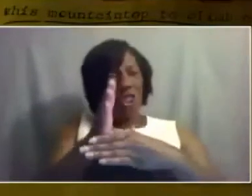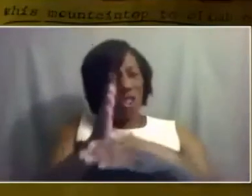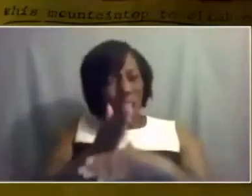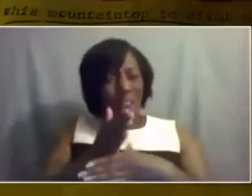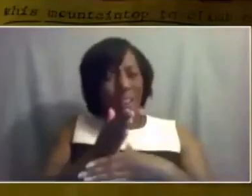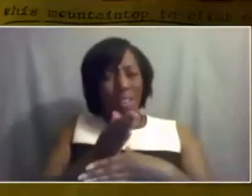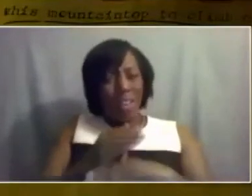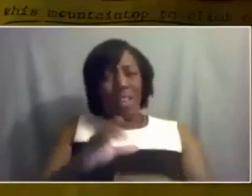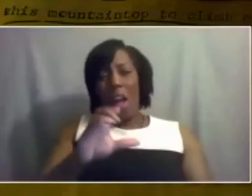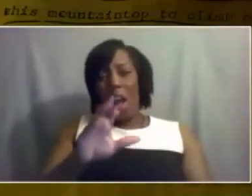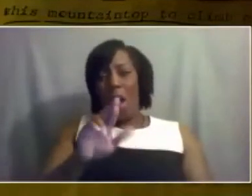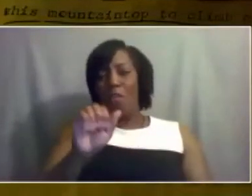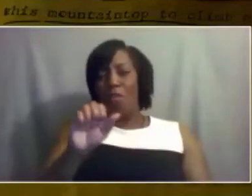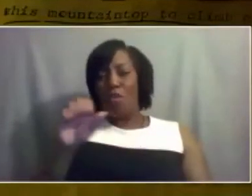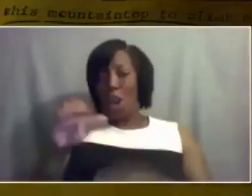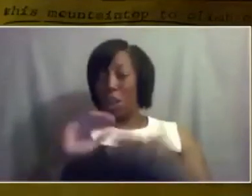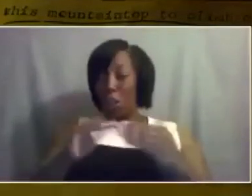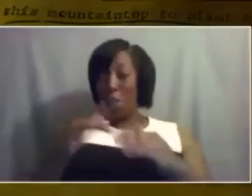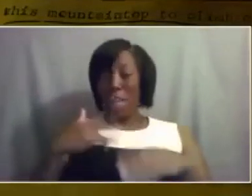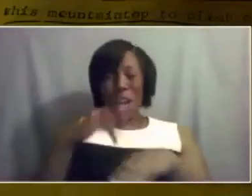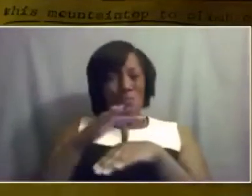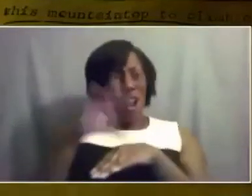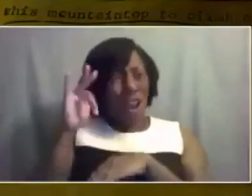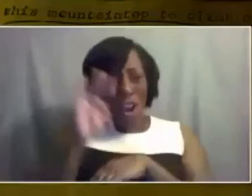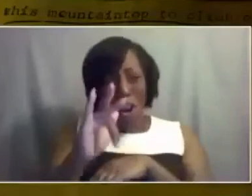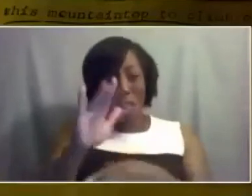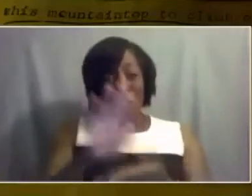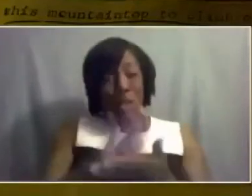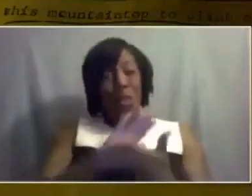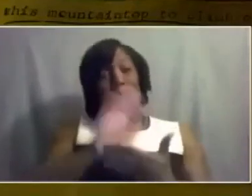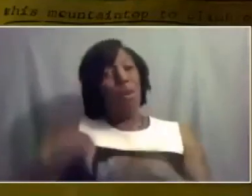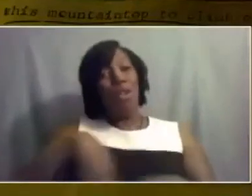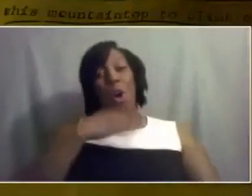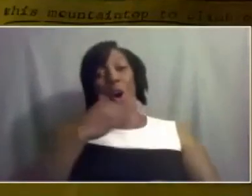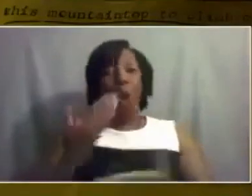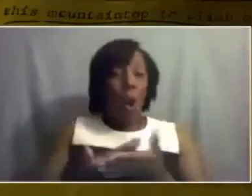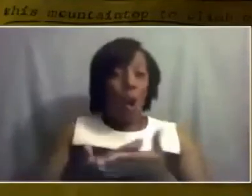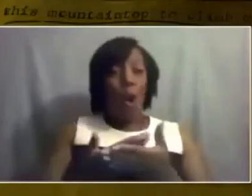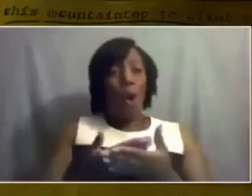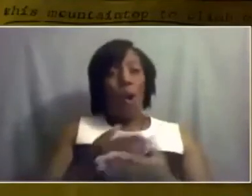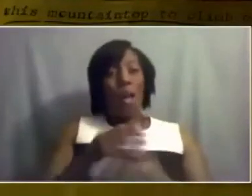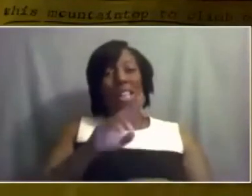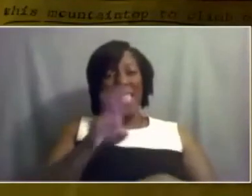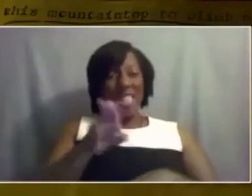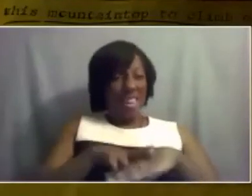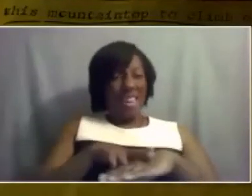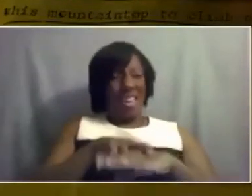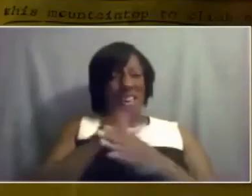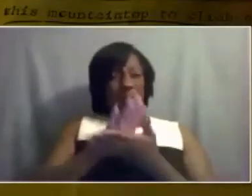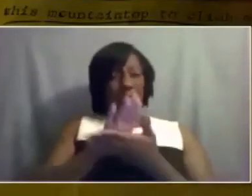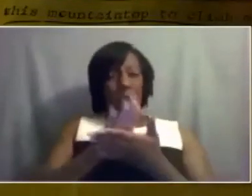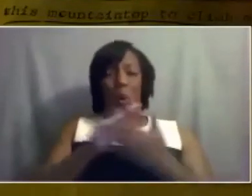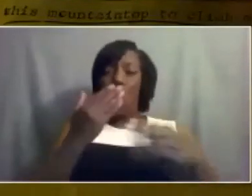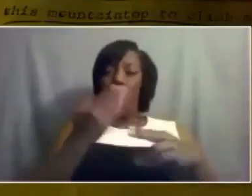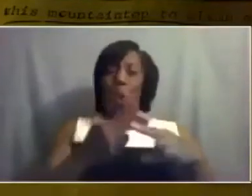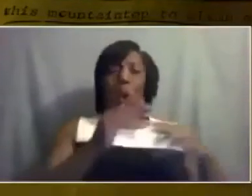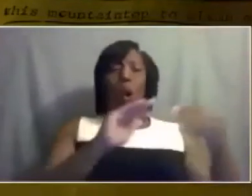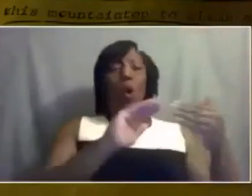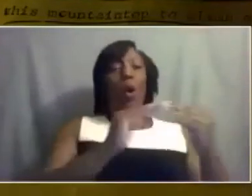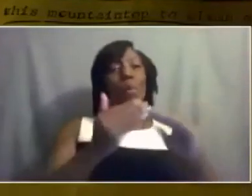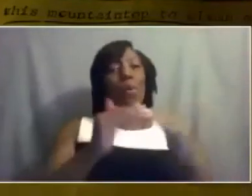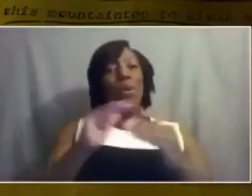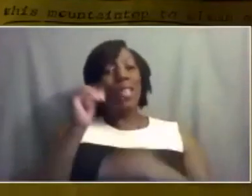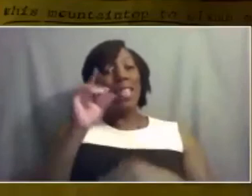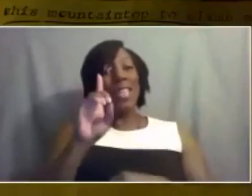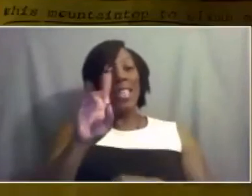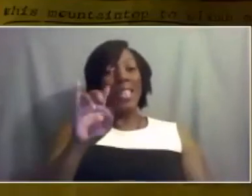In my early schooling, I went to an all Indian school. It's our community day school. And then from that went to public